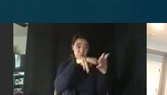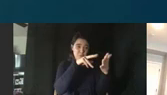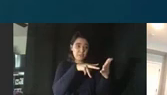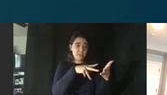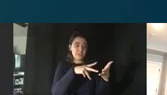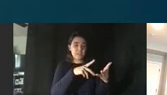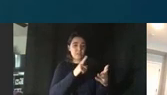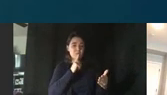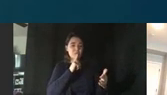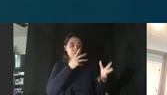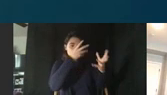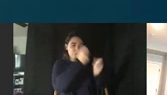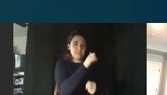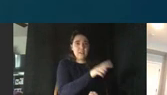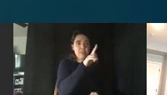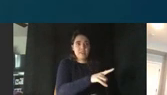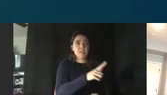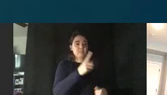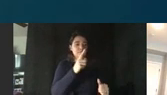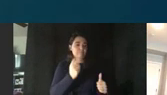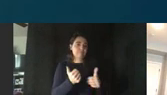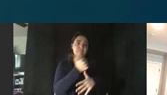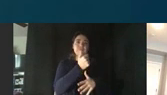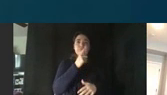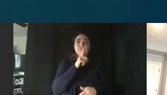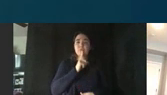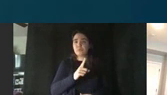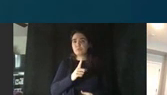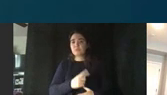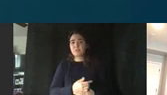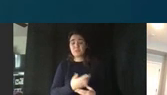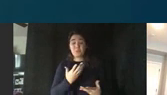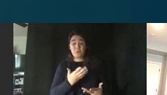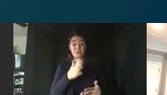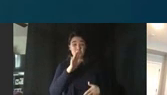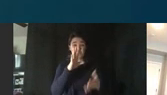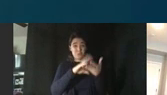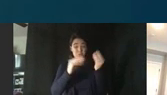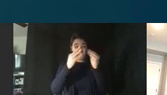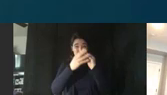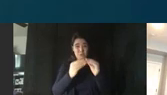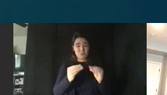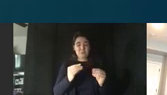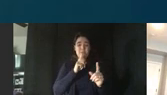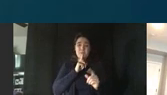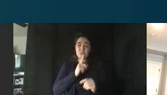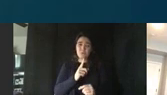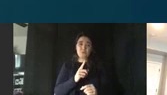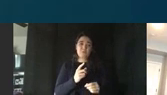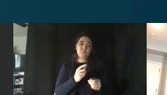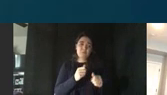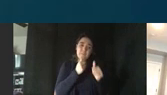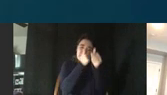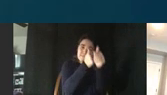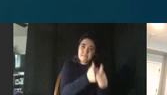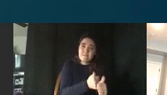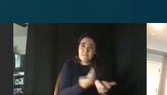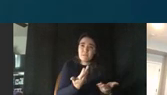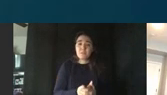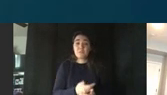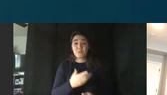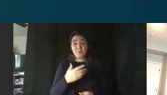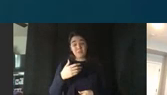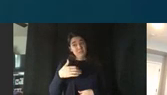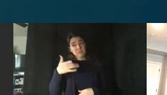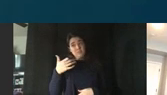should try to keep it as true as possible to the story that you're writing. And one person's truth is going to be completely different from